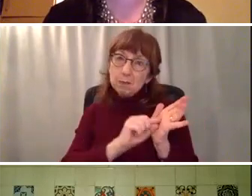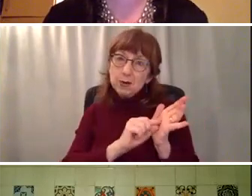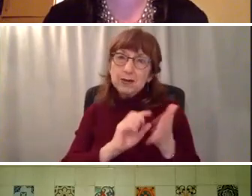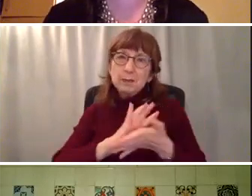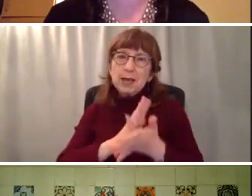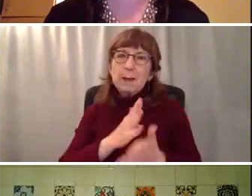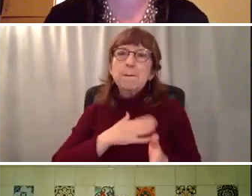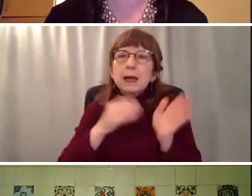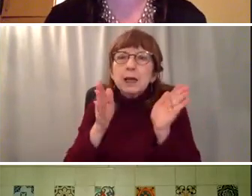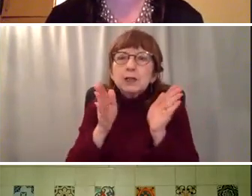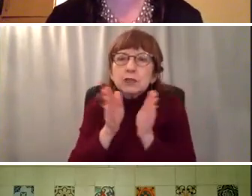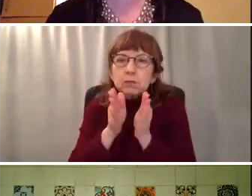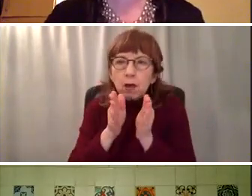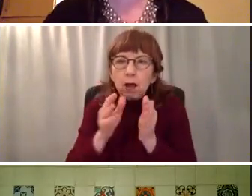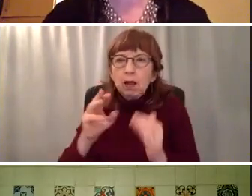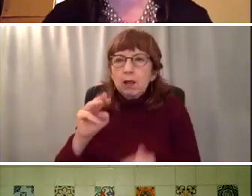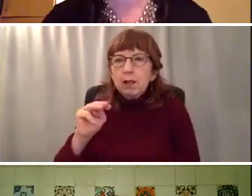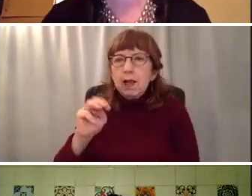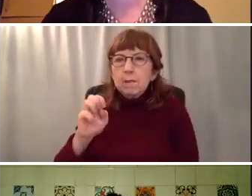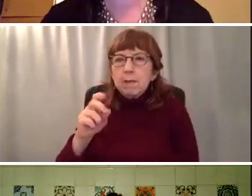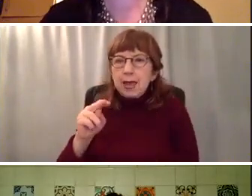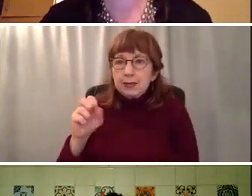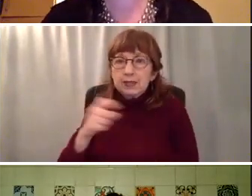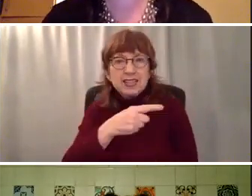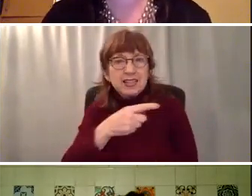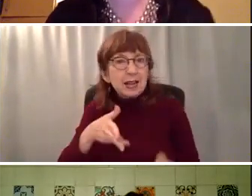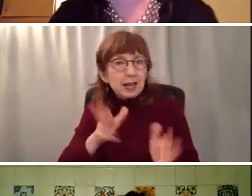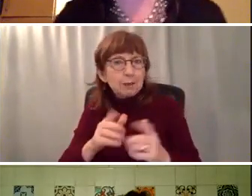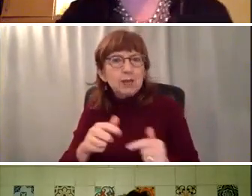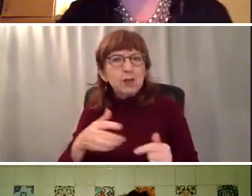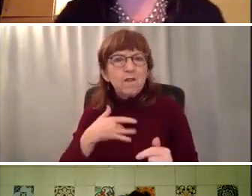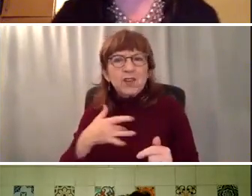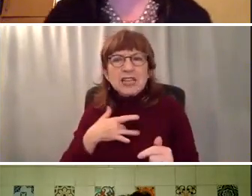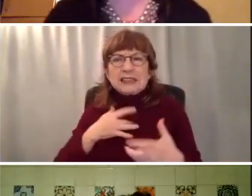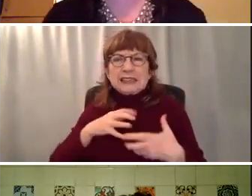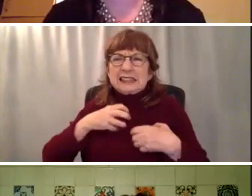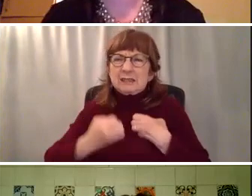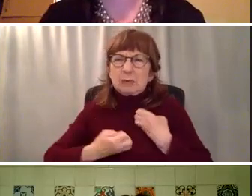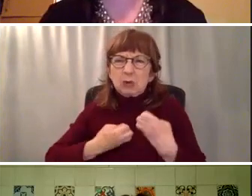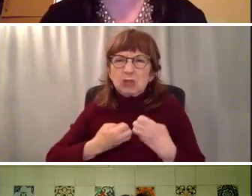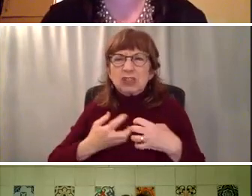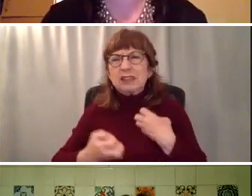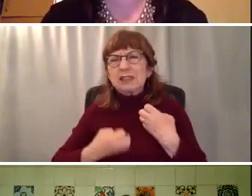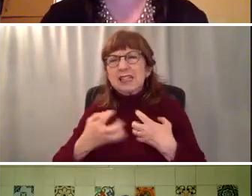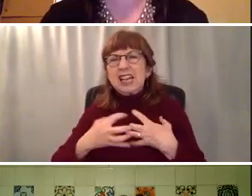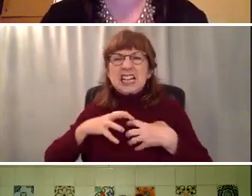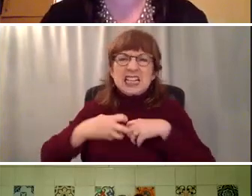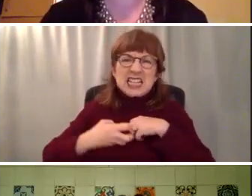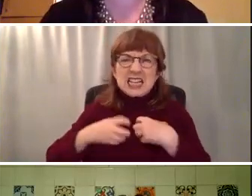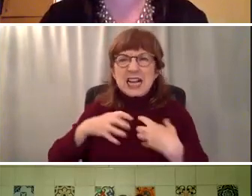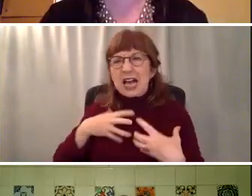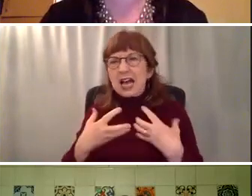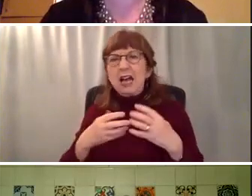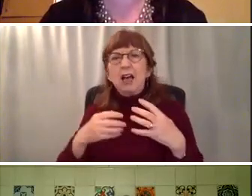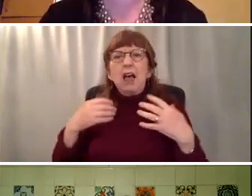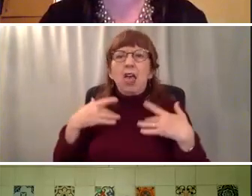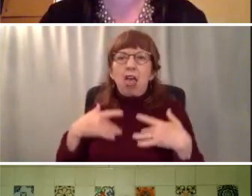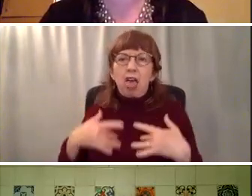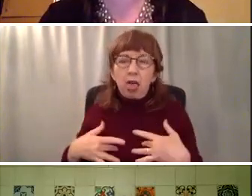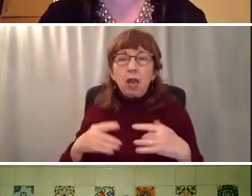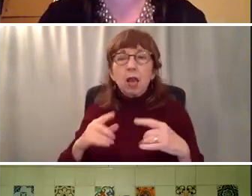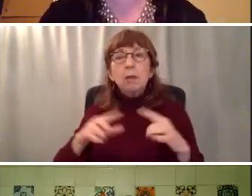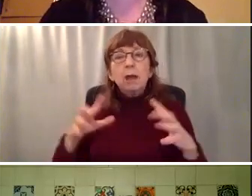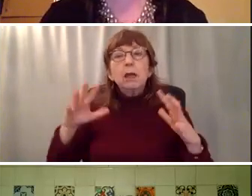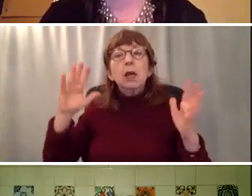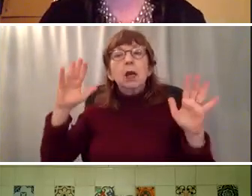it allowed me to feel those things, to recognize them, and to kind of relieve